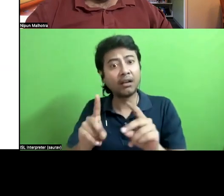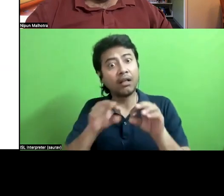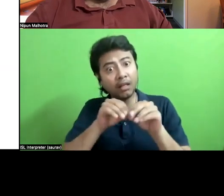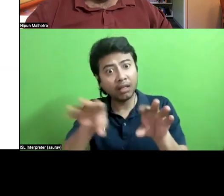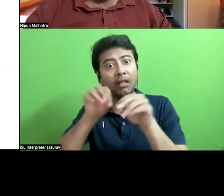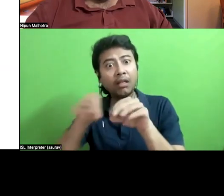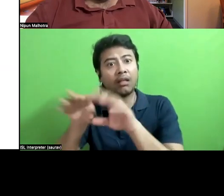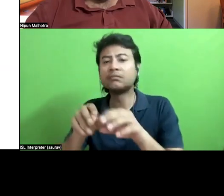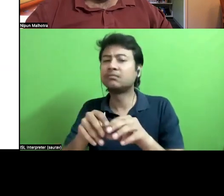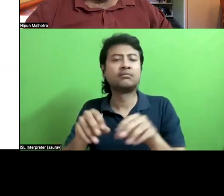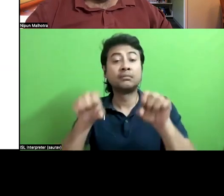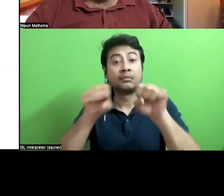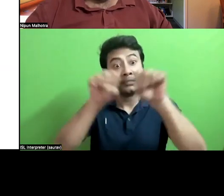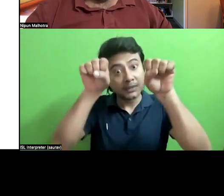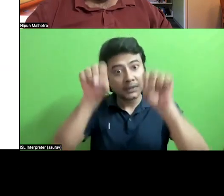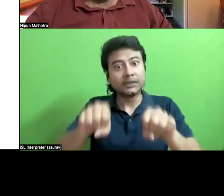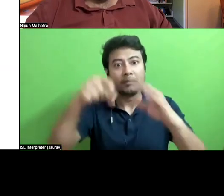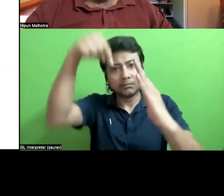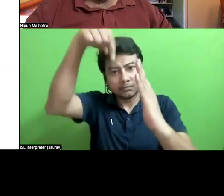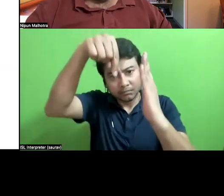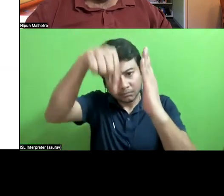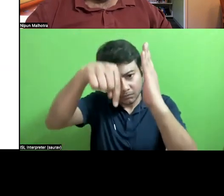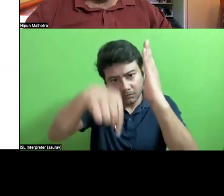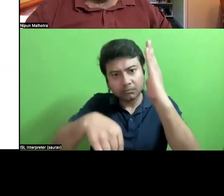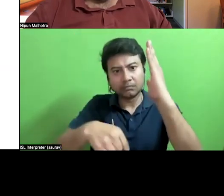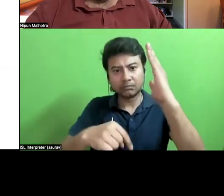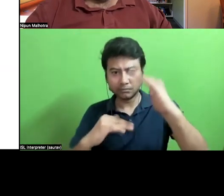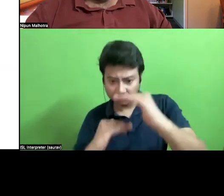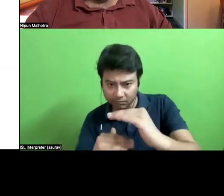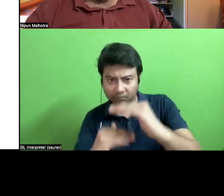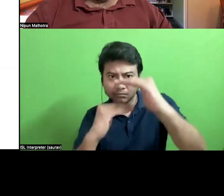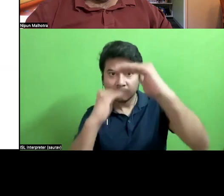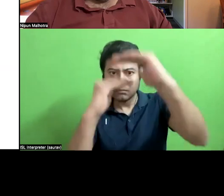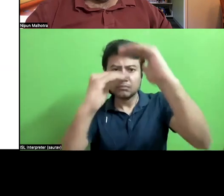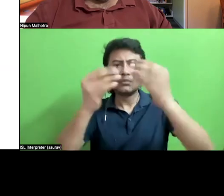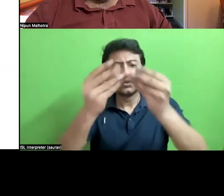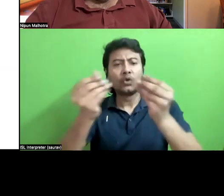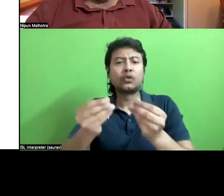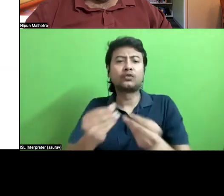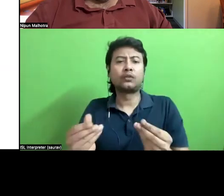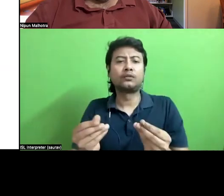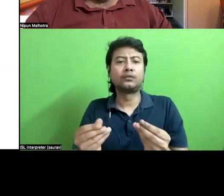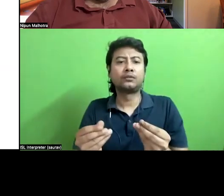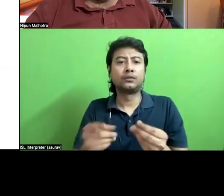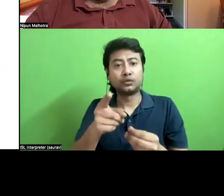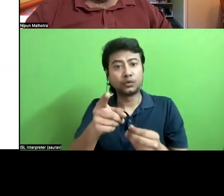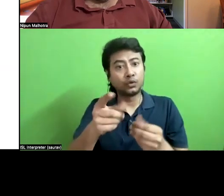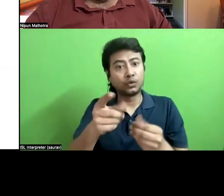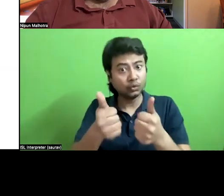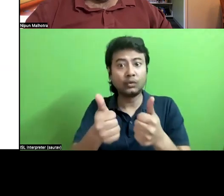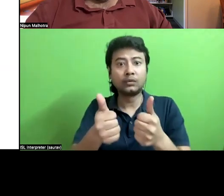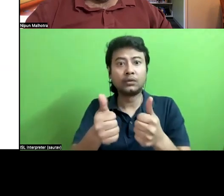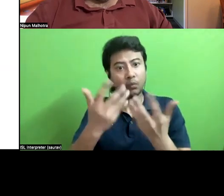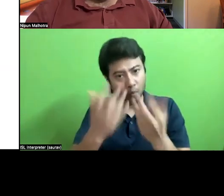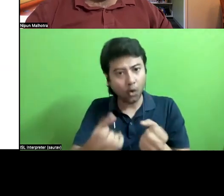it's important for us to see the kind of issues that people have had and how they have approached it with solutions. So please go ahead.